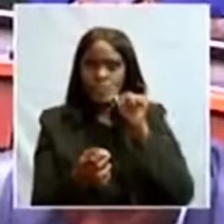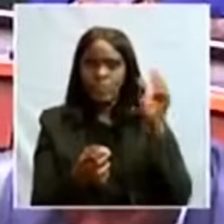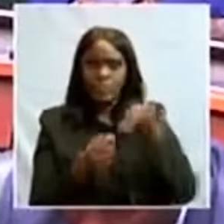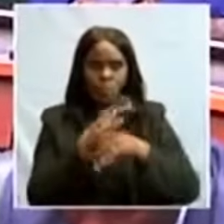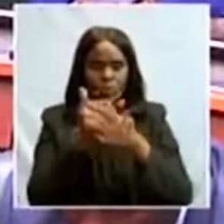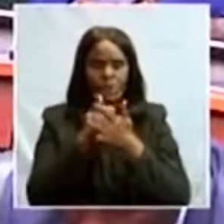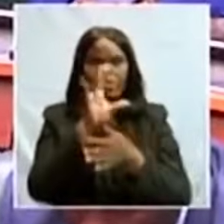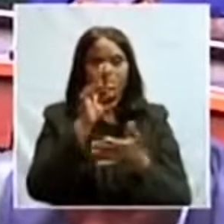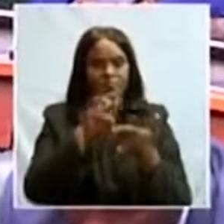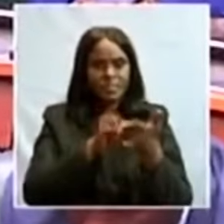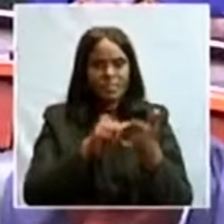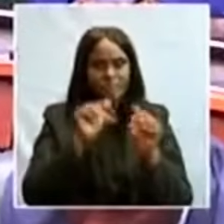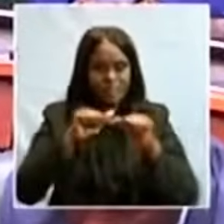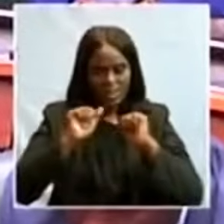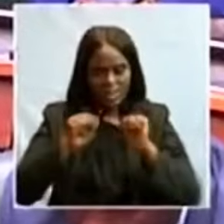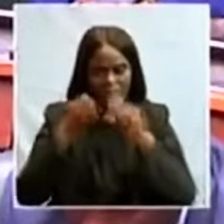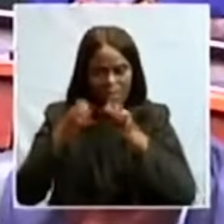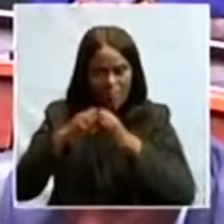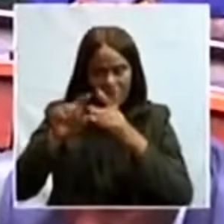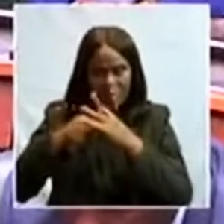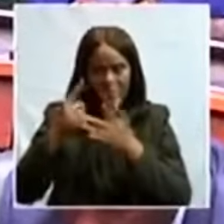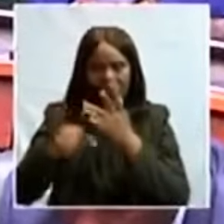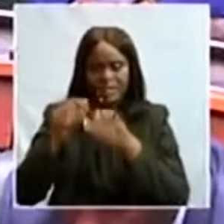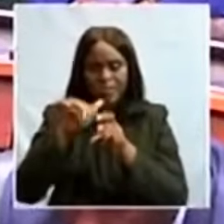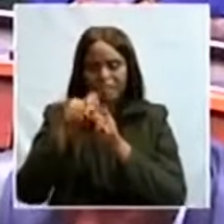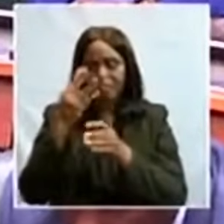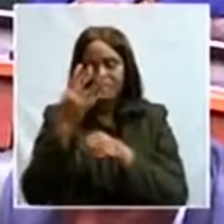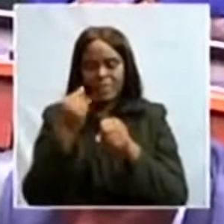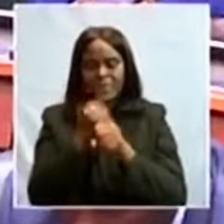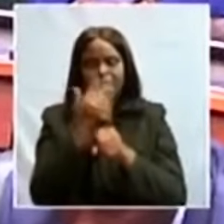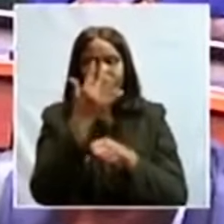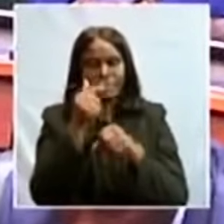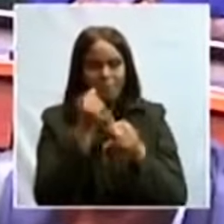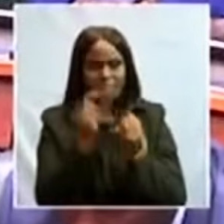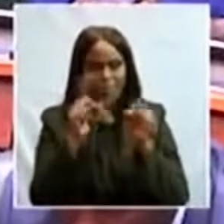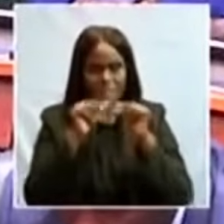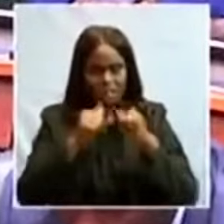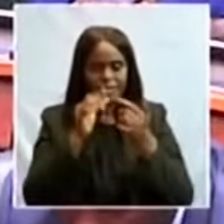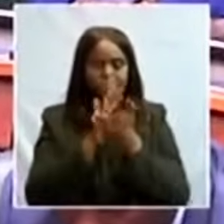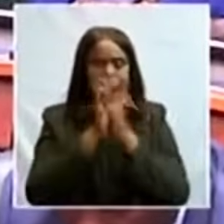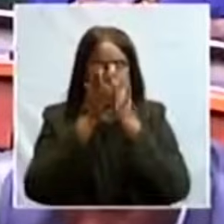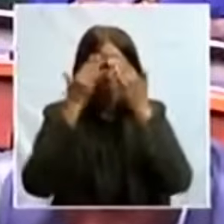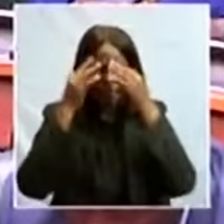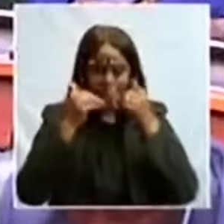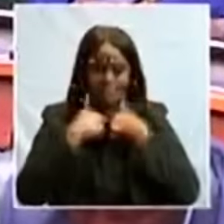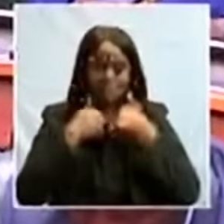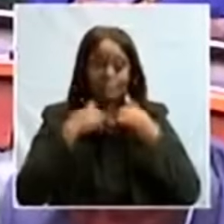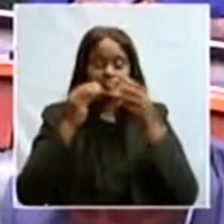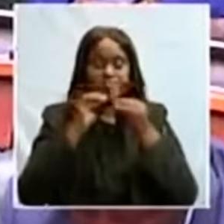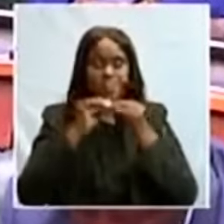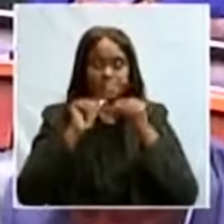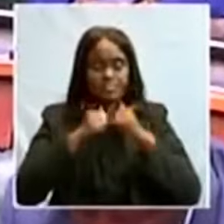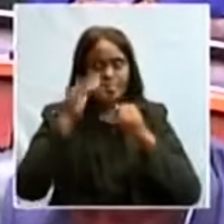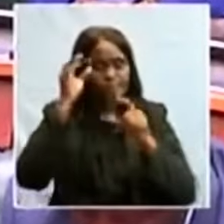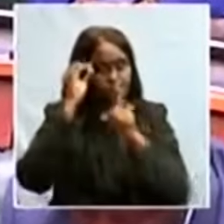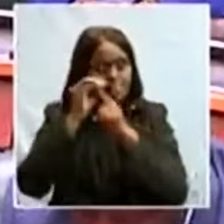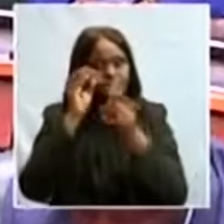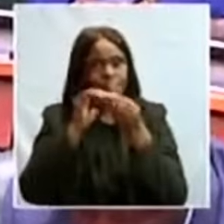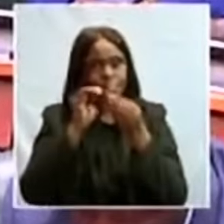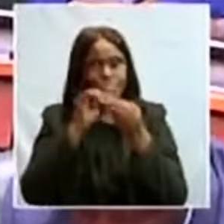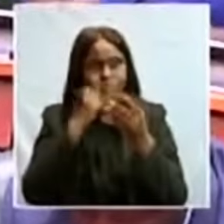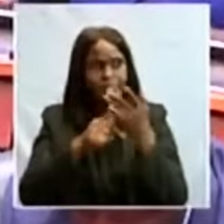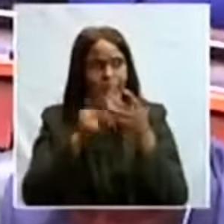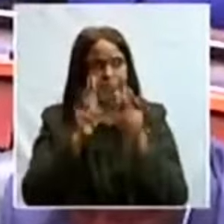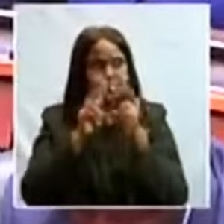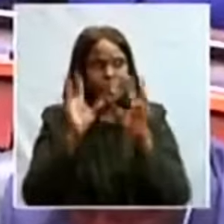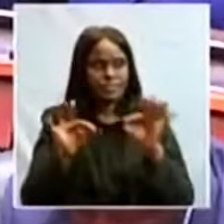07 million. We can even stagger it in 4 years, 5 years, as long as we realize our objective. Yeah. But I think it